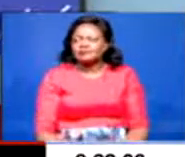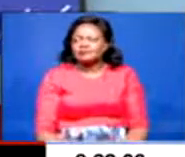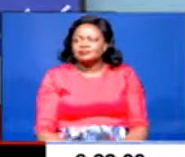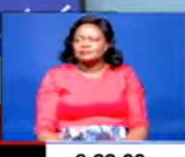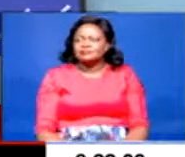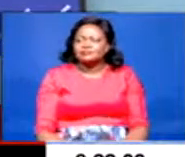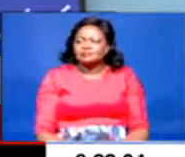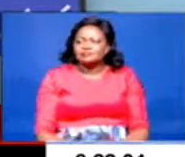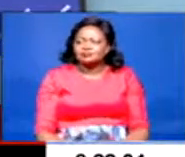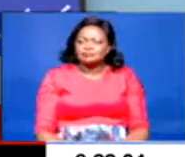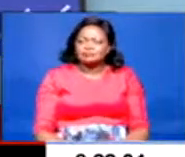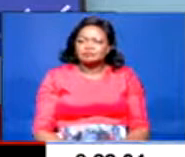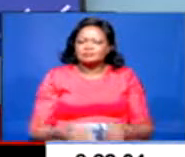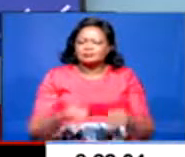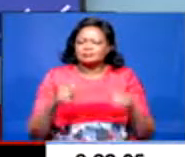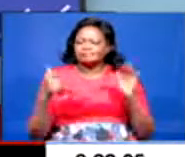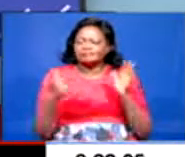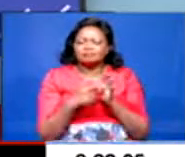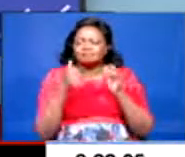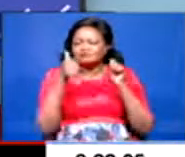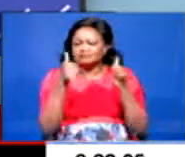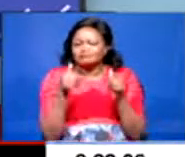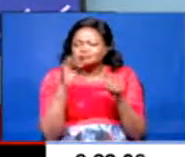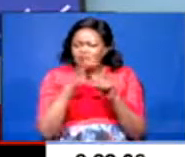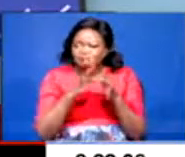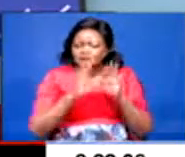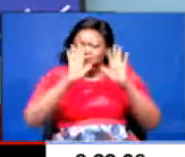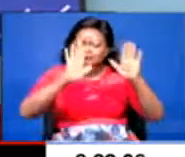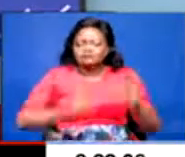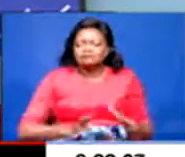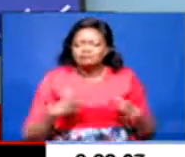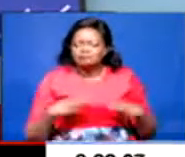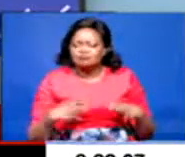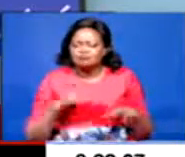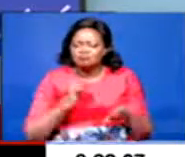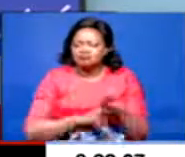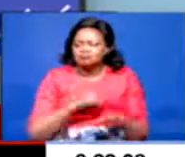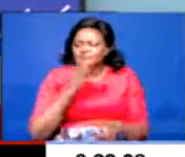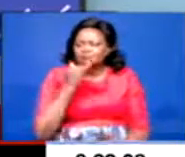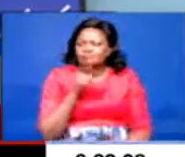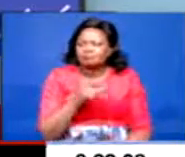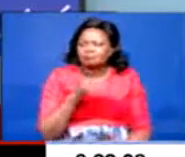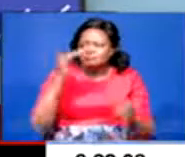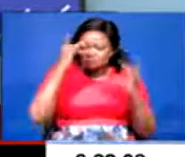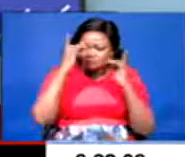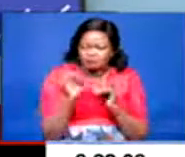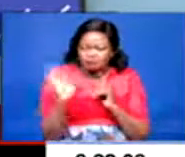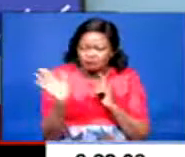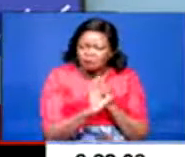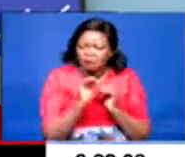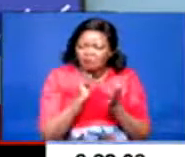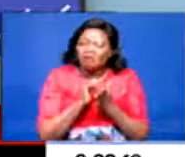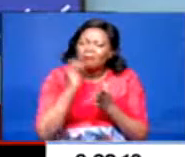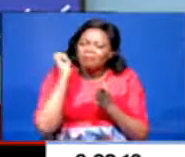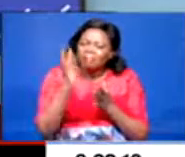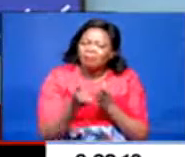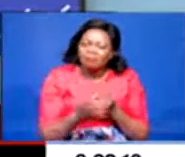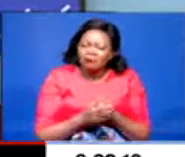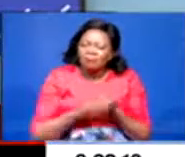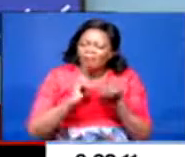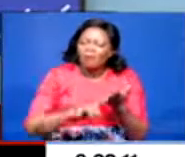That's a very interesting question. The voter is the most important person this time because it is his decision that we are actually